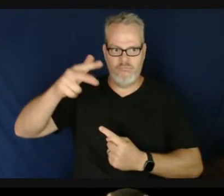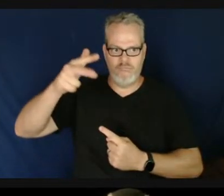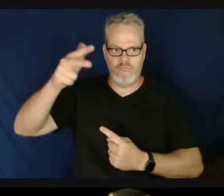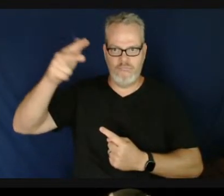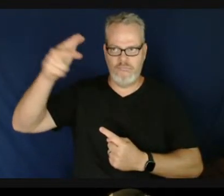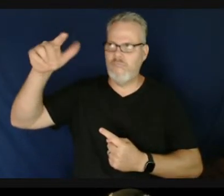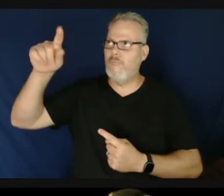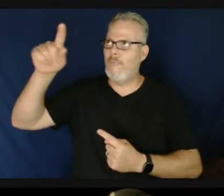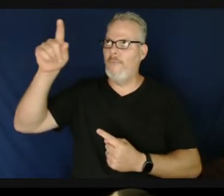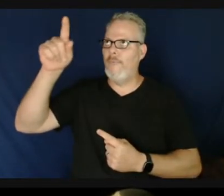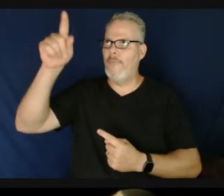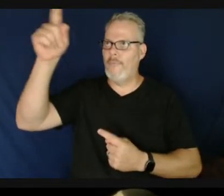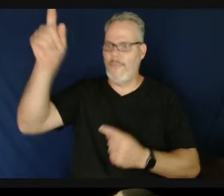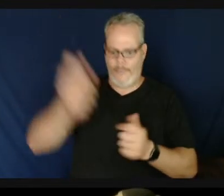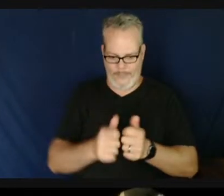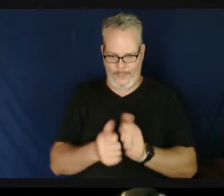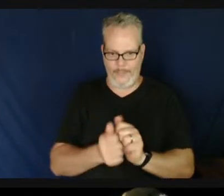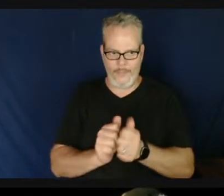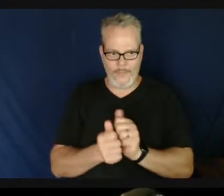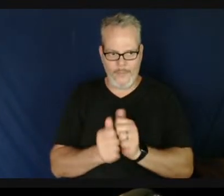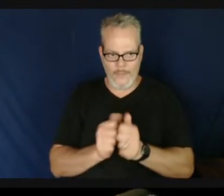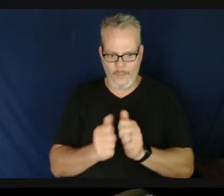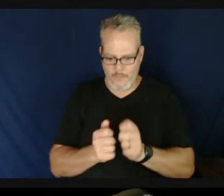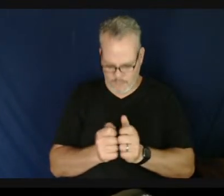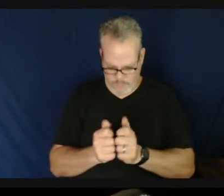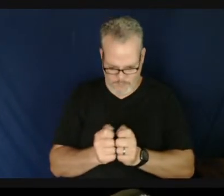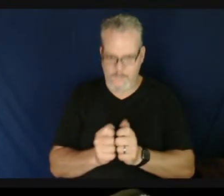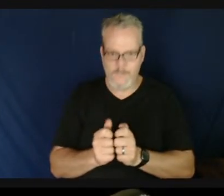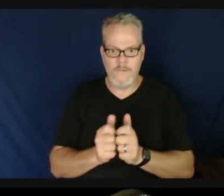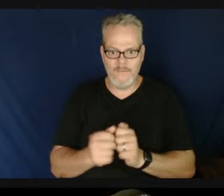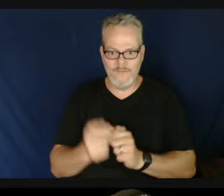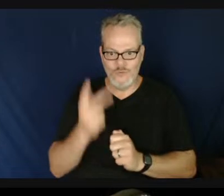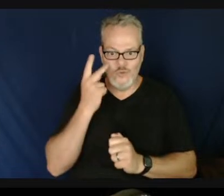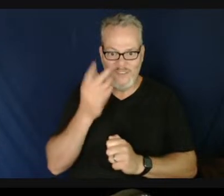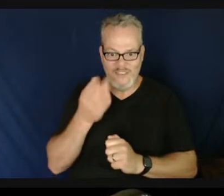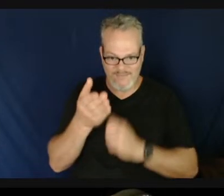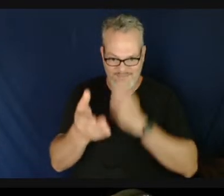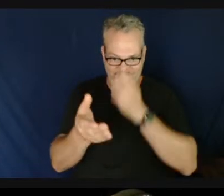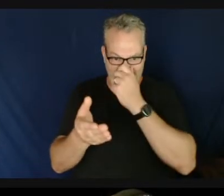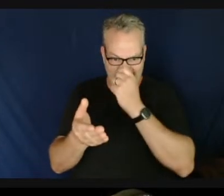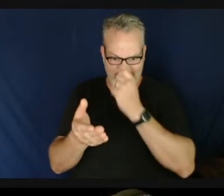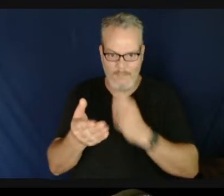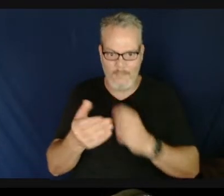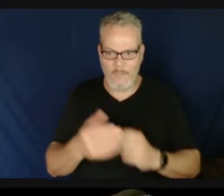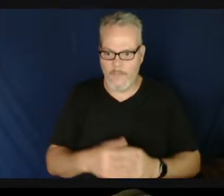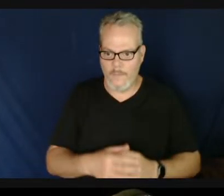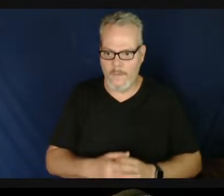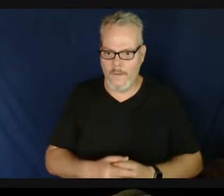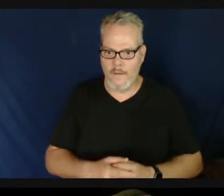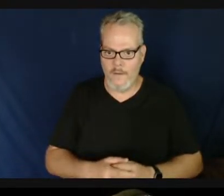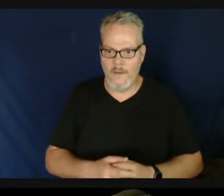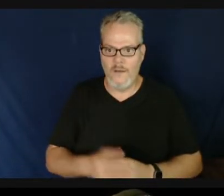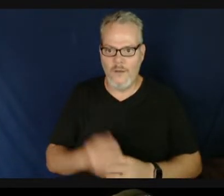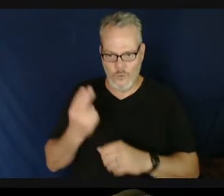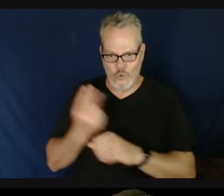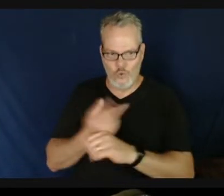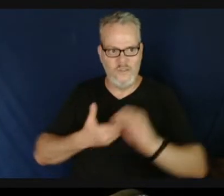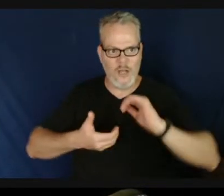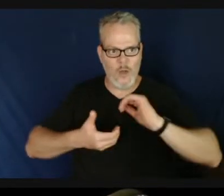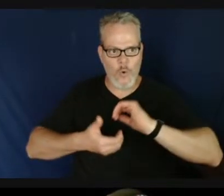for the national park. That is in every caption here. That's the only way to do this is through that cooperation